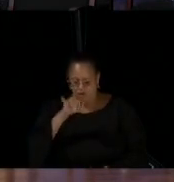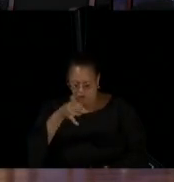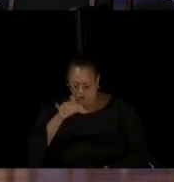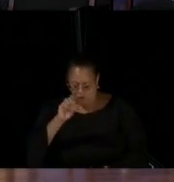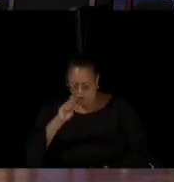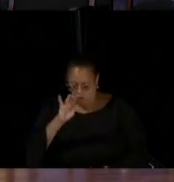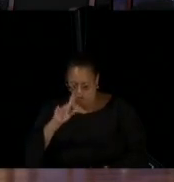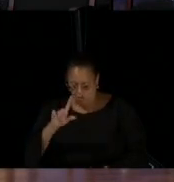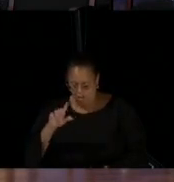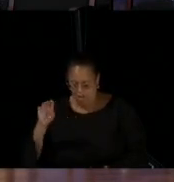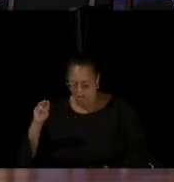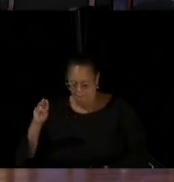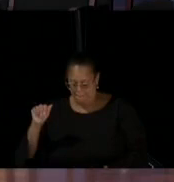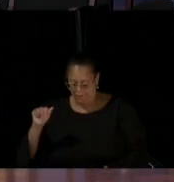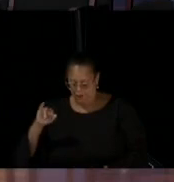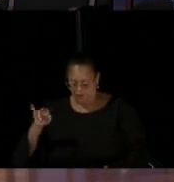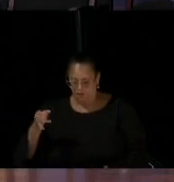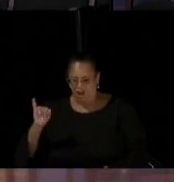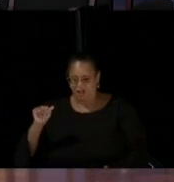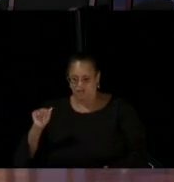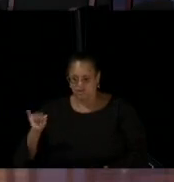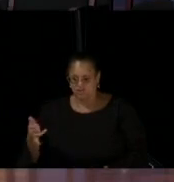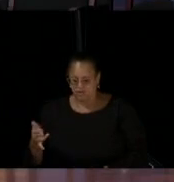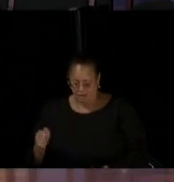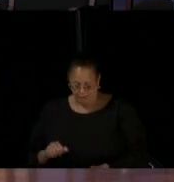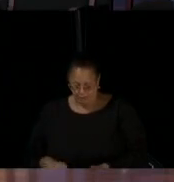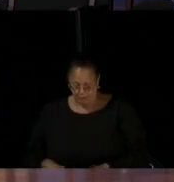Rajul Bajaj.